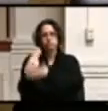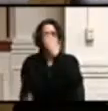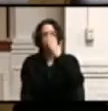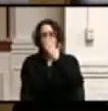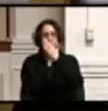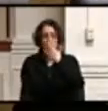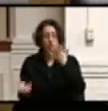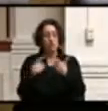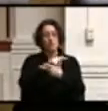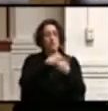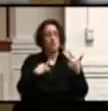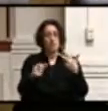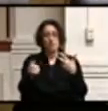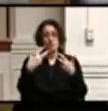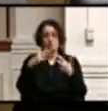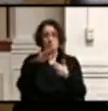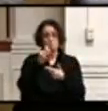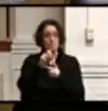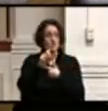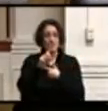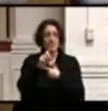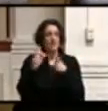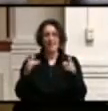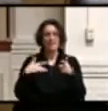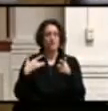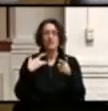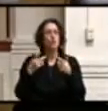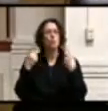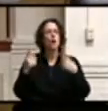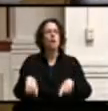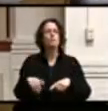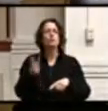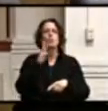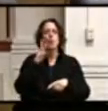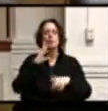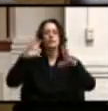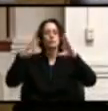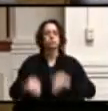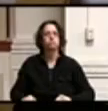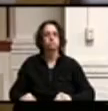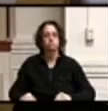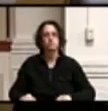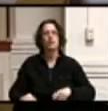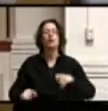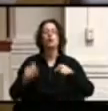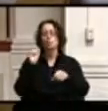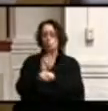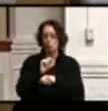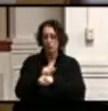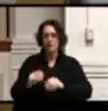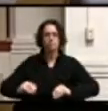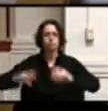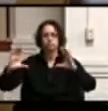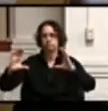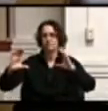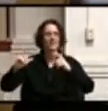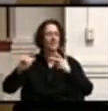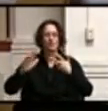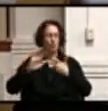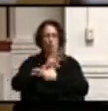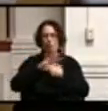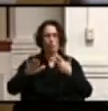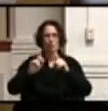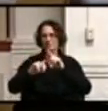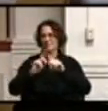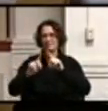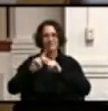people that bid on it, they feel that they're going to have to dewater and take, you know, and so everybody has a different opinion on their approach, and that shows in